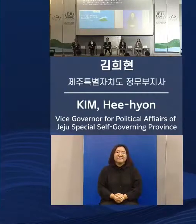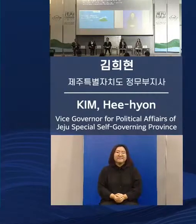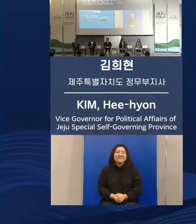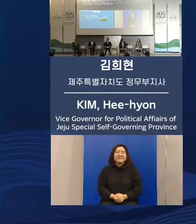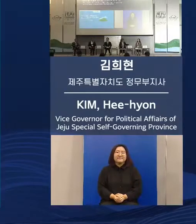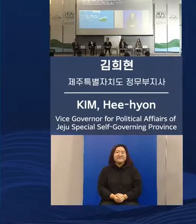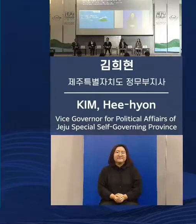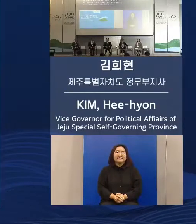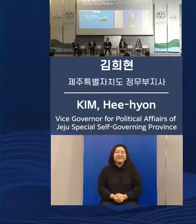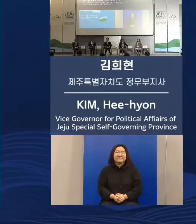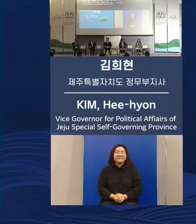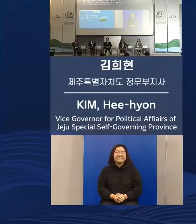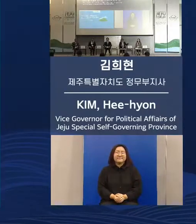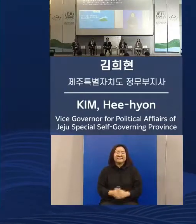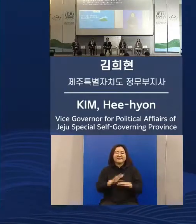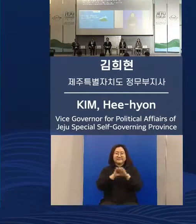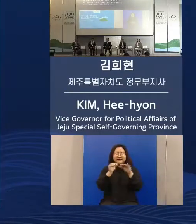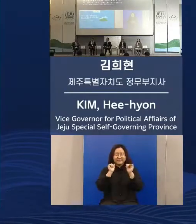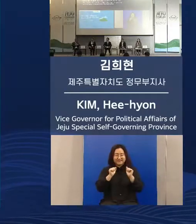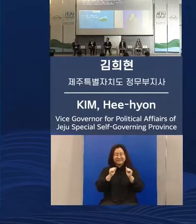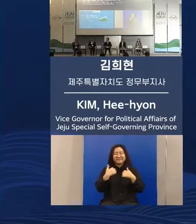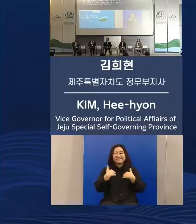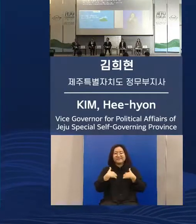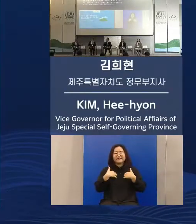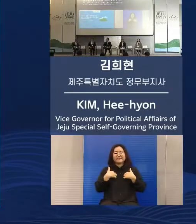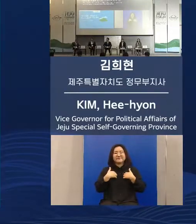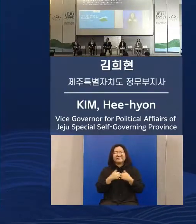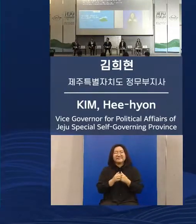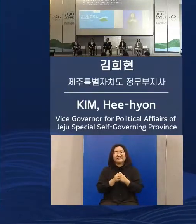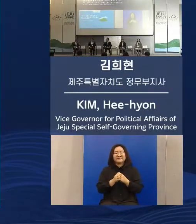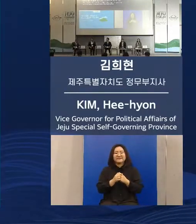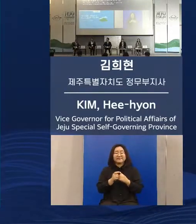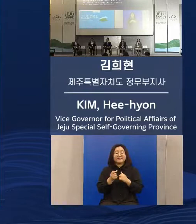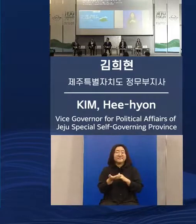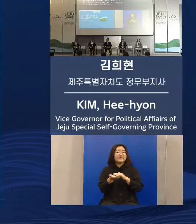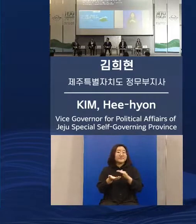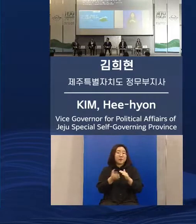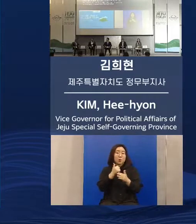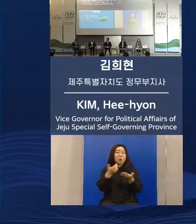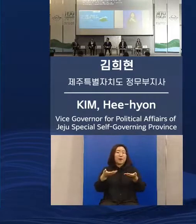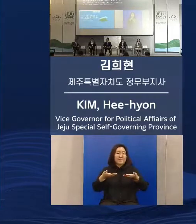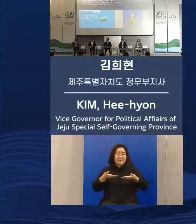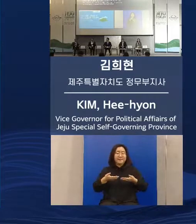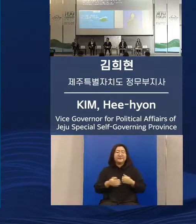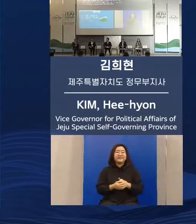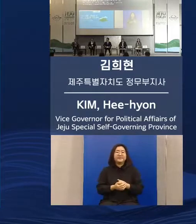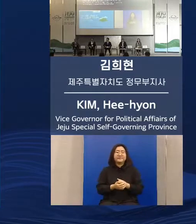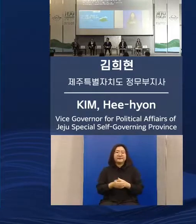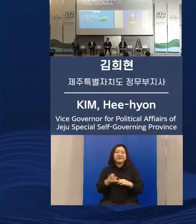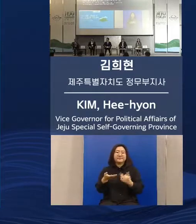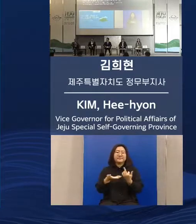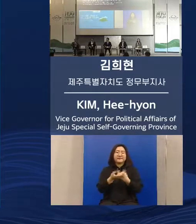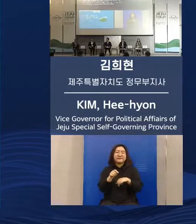Good morning. Nice to meet you all. Good morning. As